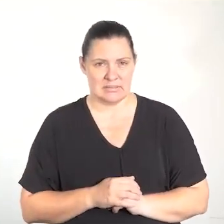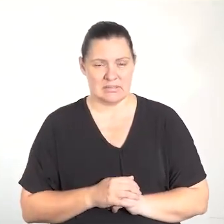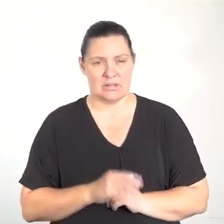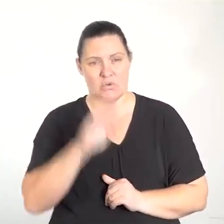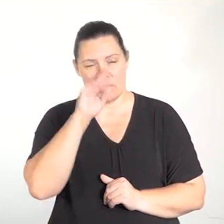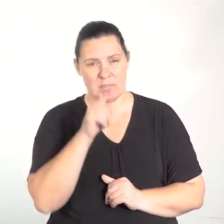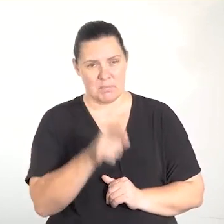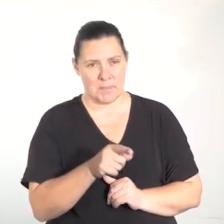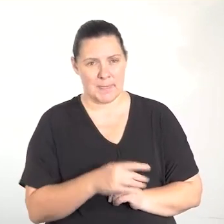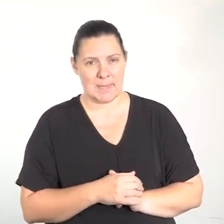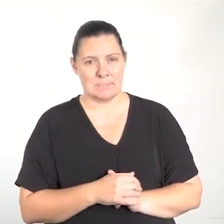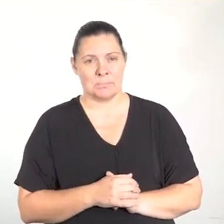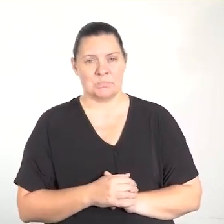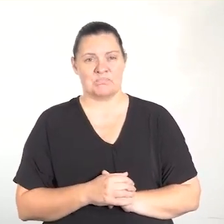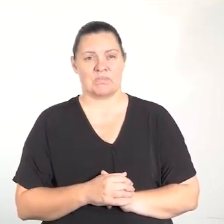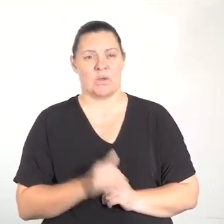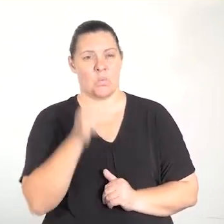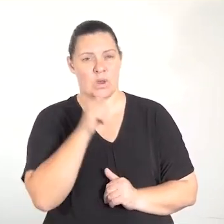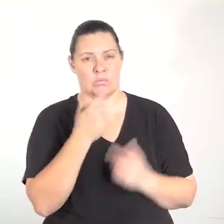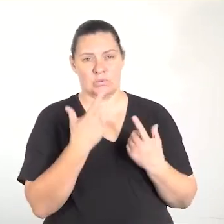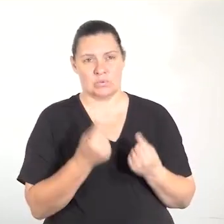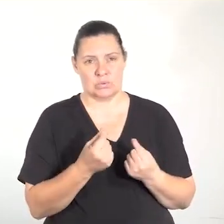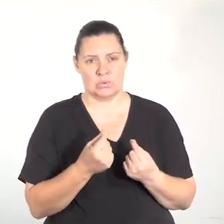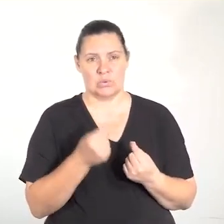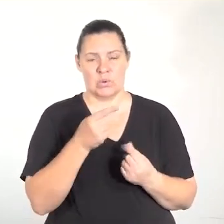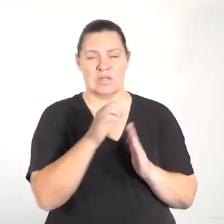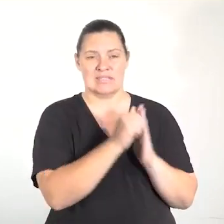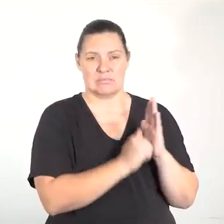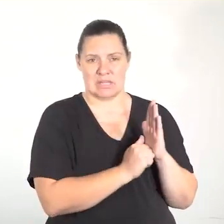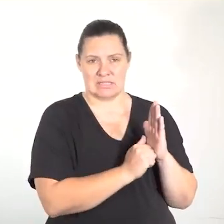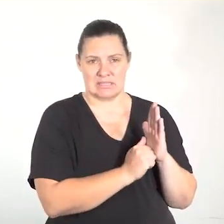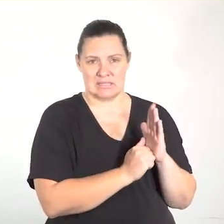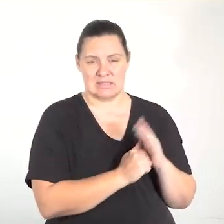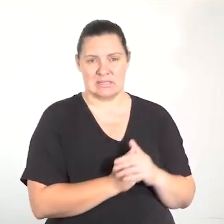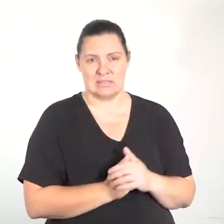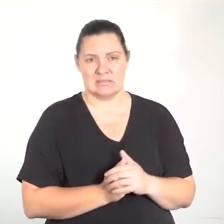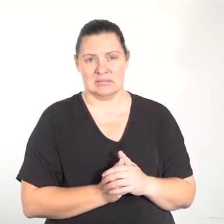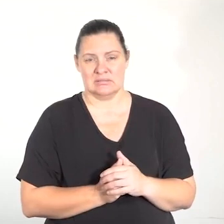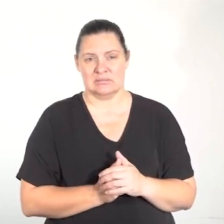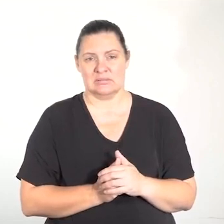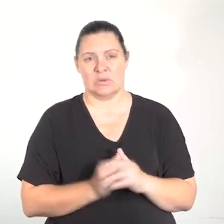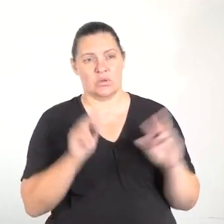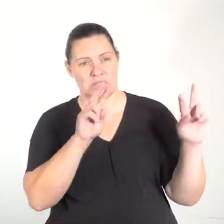interest. Now, remember, when we are dealing with this